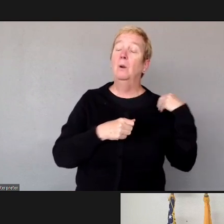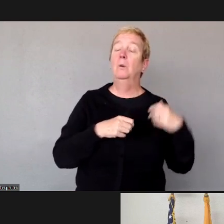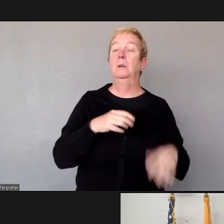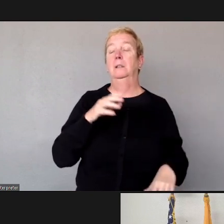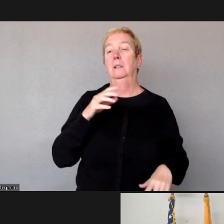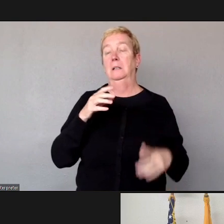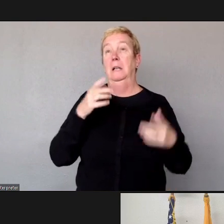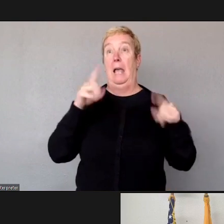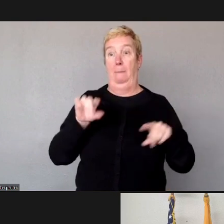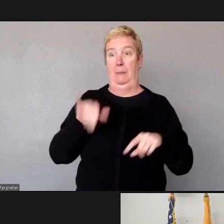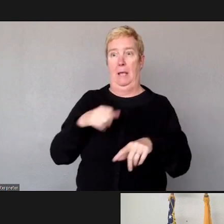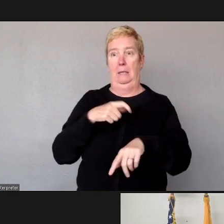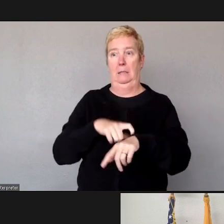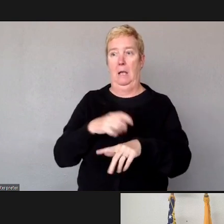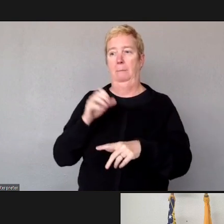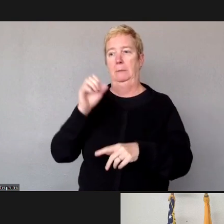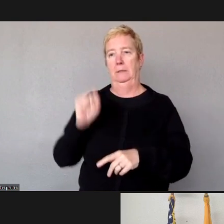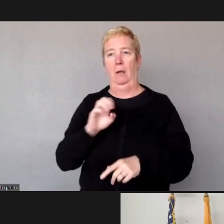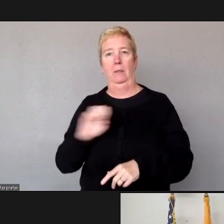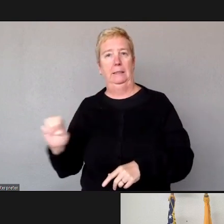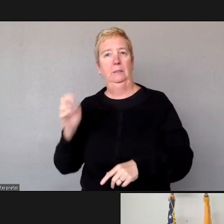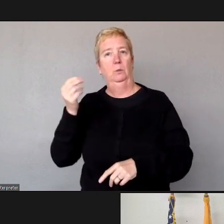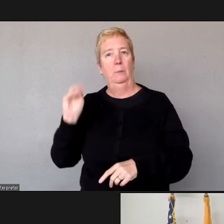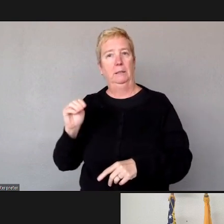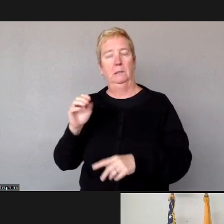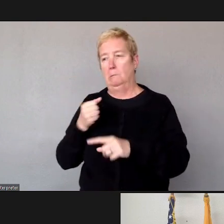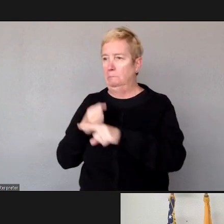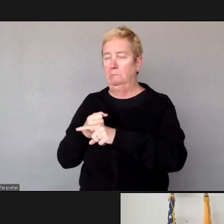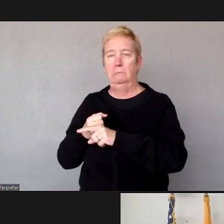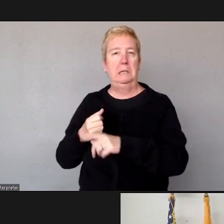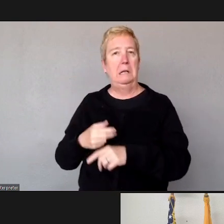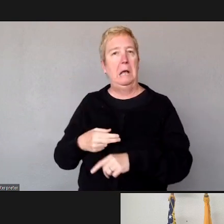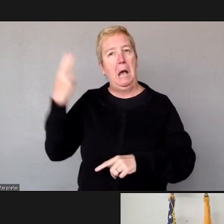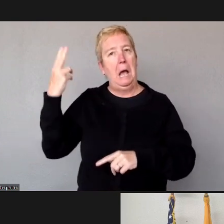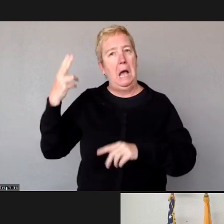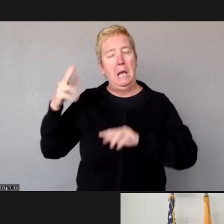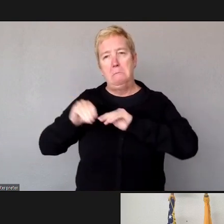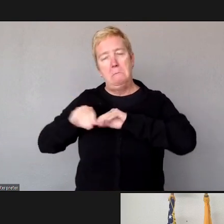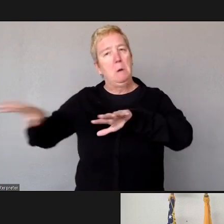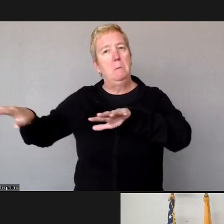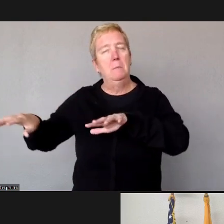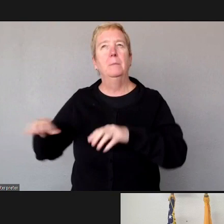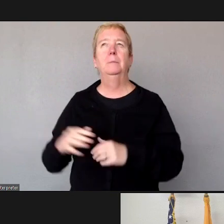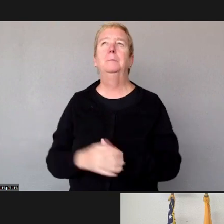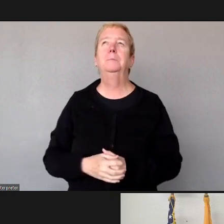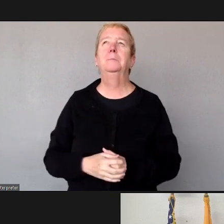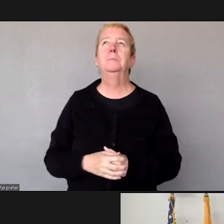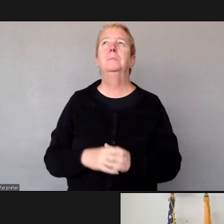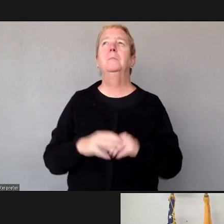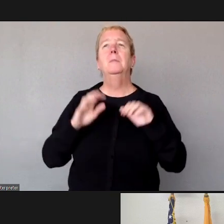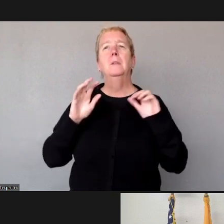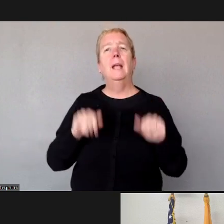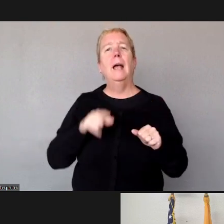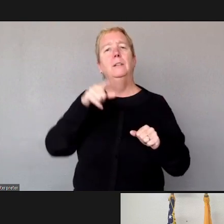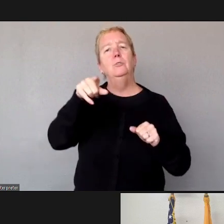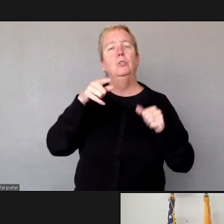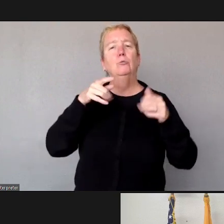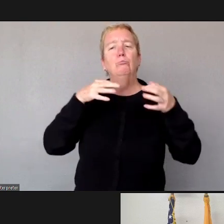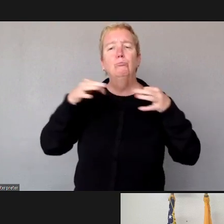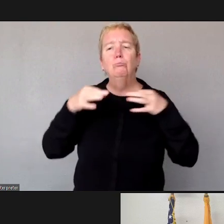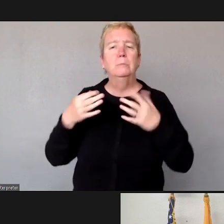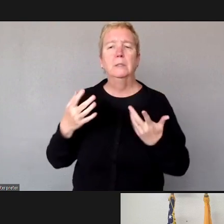Mexico was pretty high versus the other parts of the state. Can you address how Southeast New Mexico is